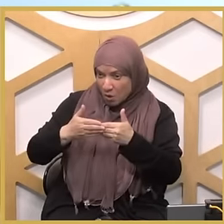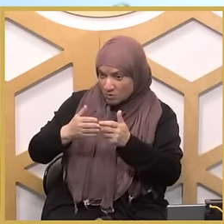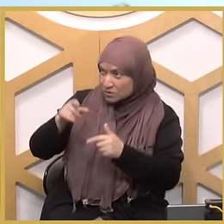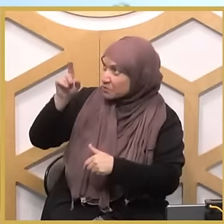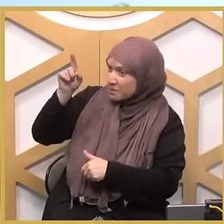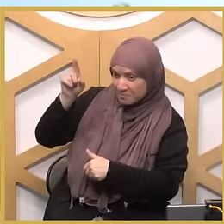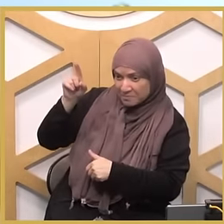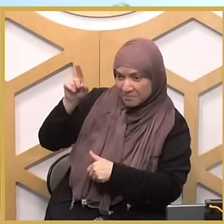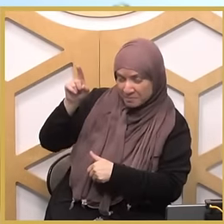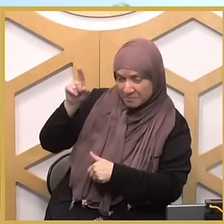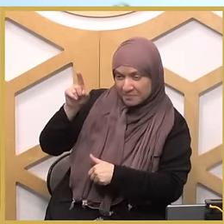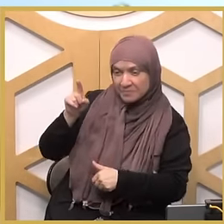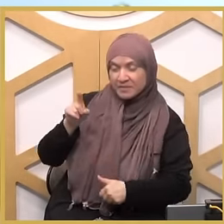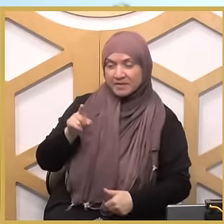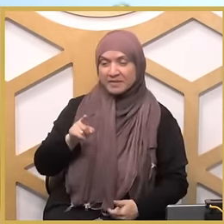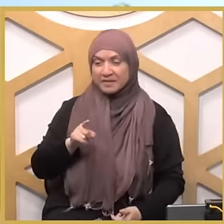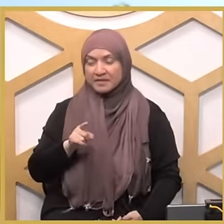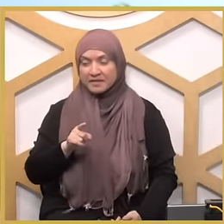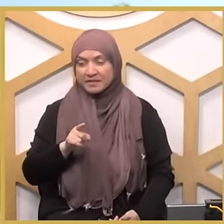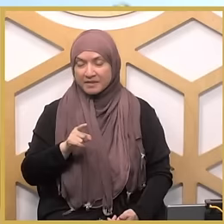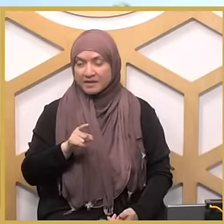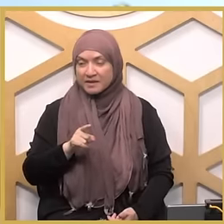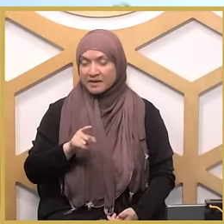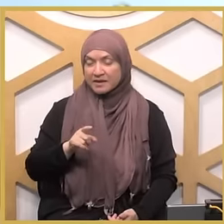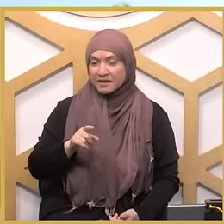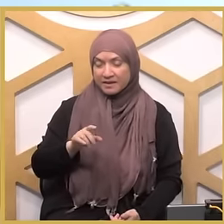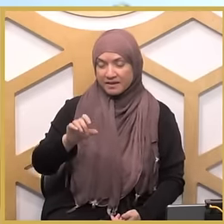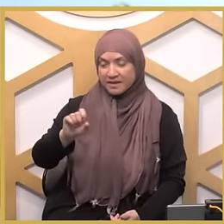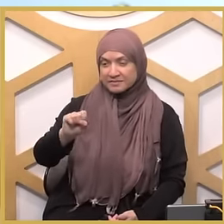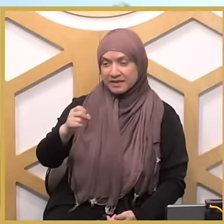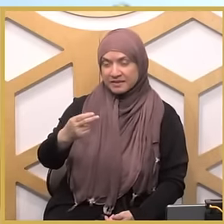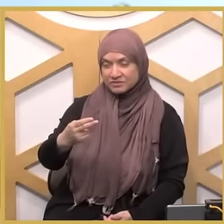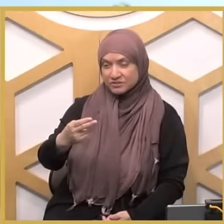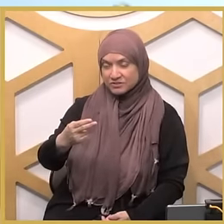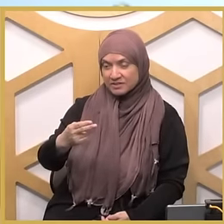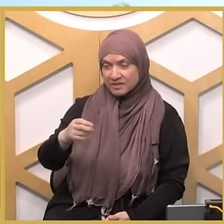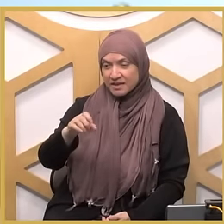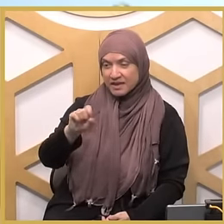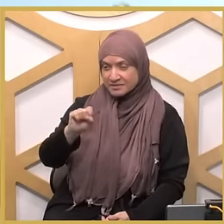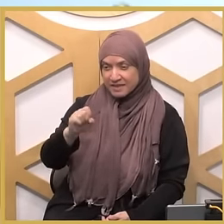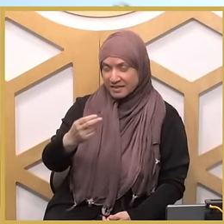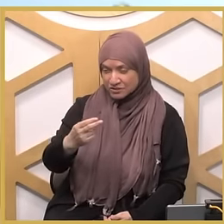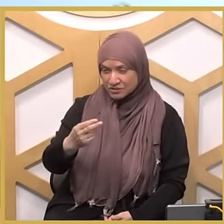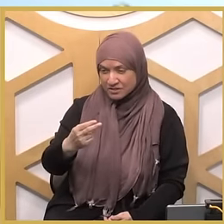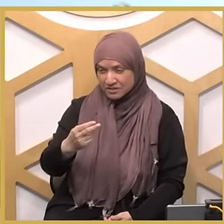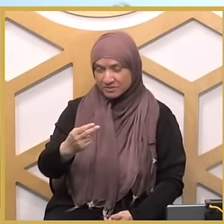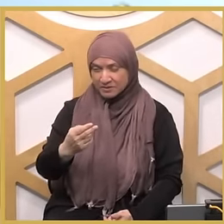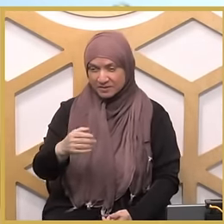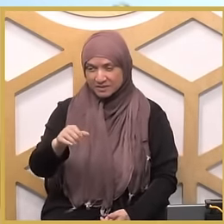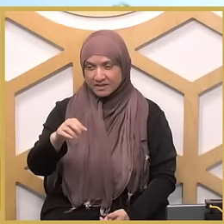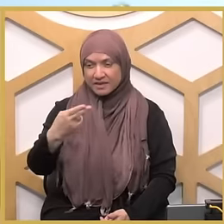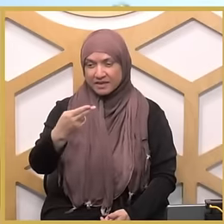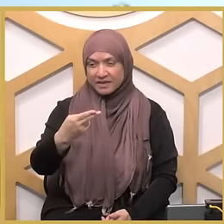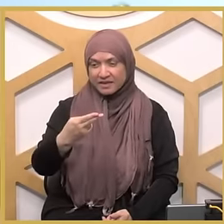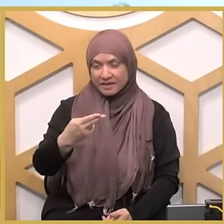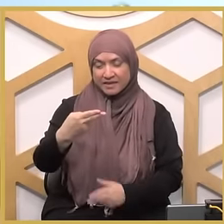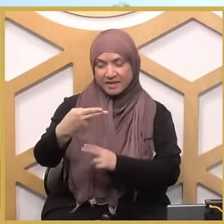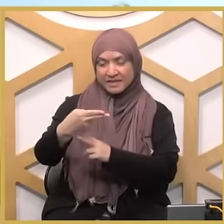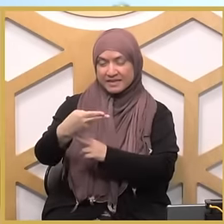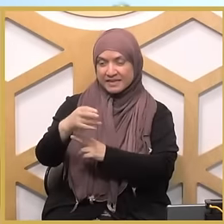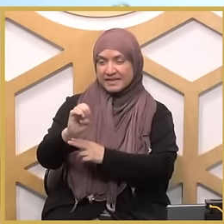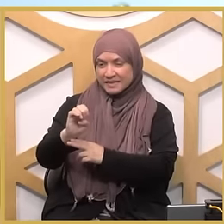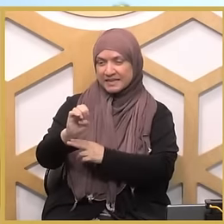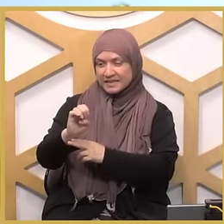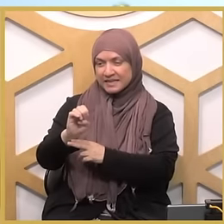ta'al. Put your lowly self aside and approach the Lord of the worlds with these beloved deeds that we have, And the same sentences,